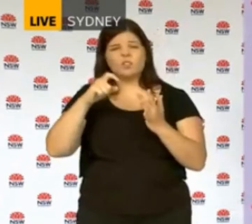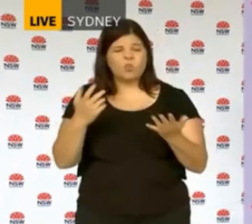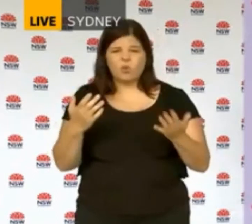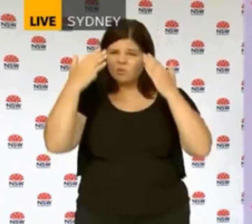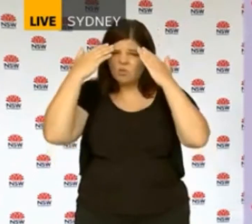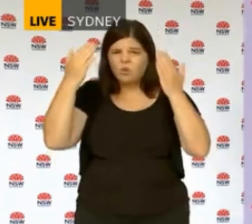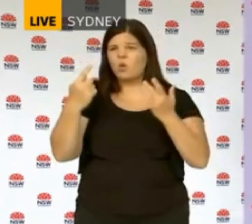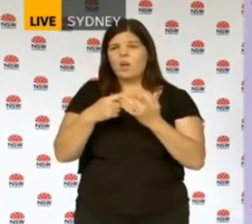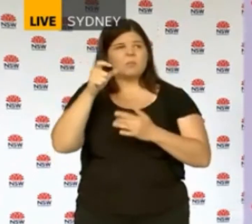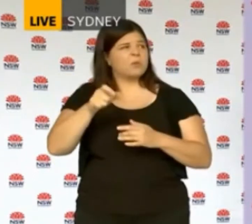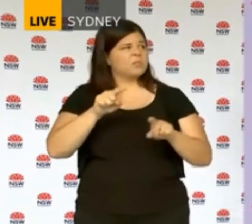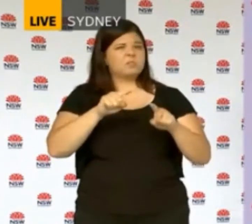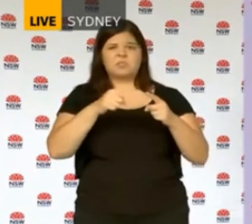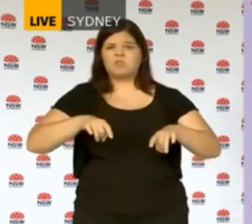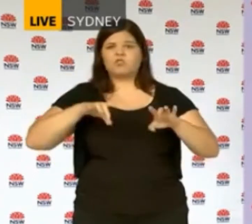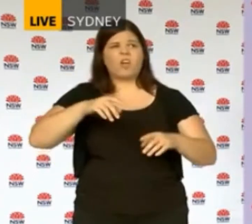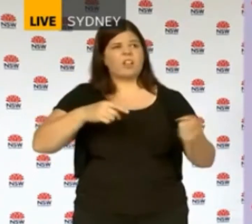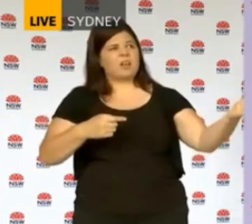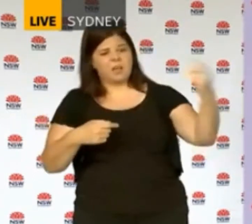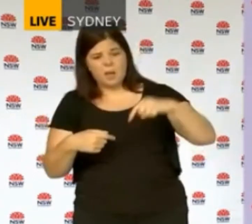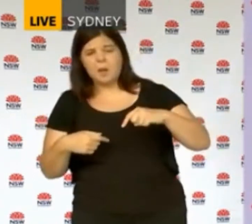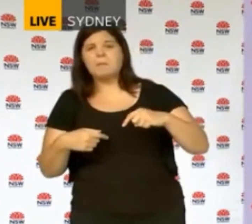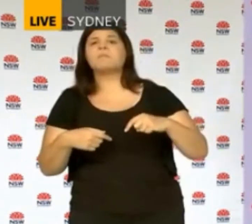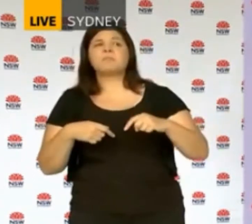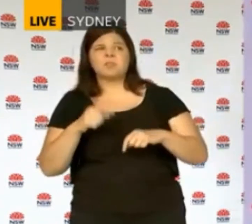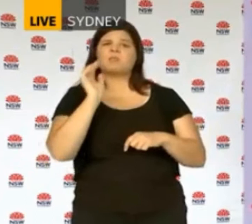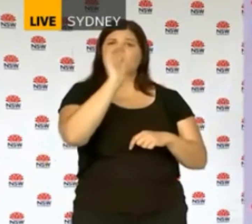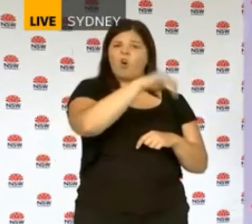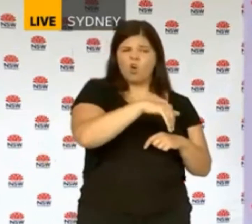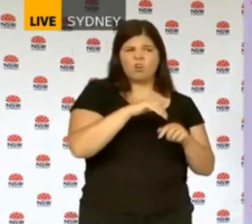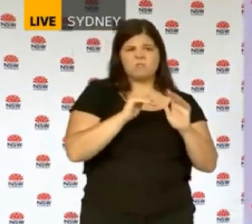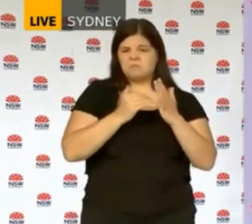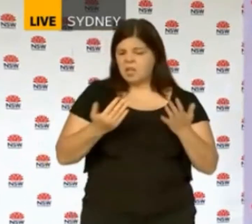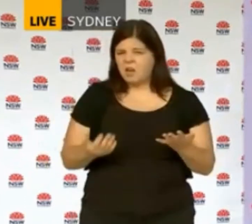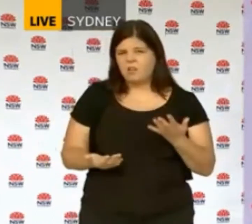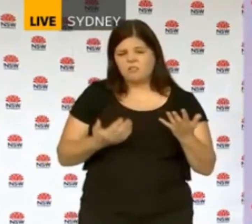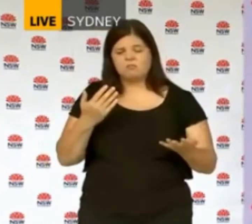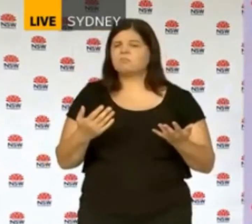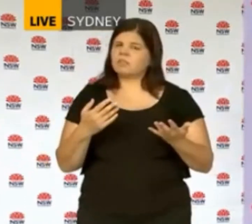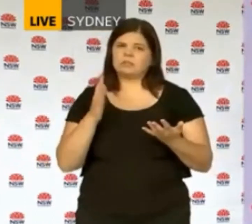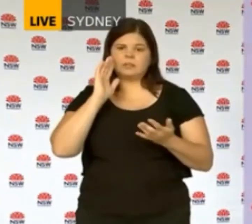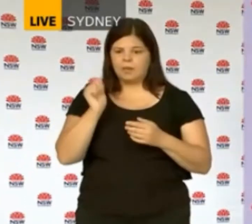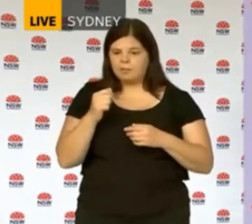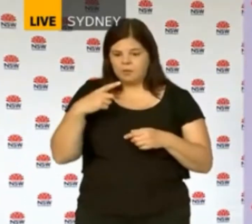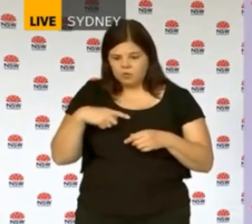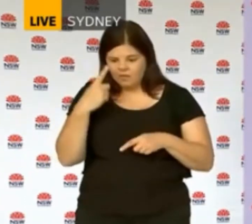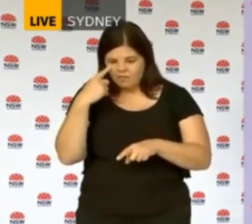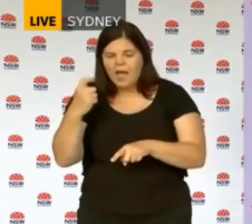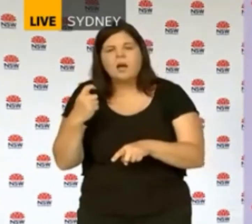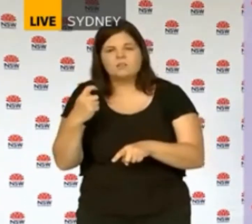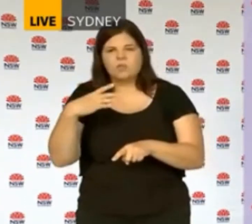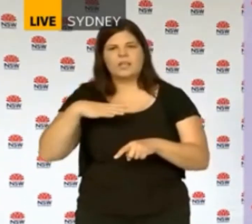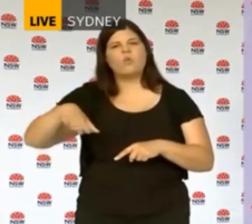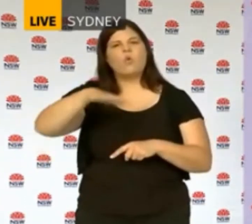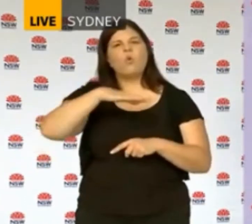from interstate may have visited that area. But we do need the community to respond, and also if anyone has been